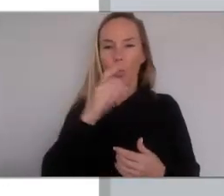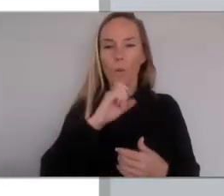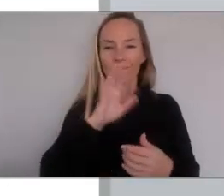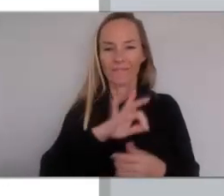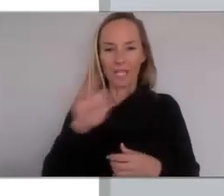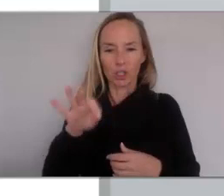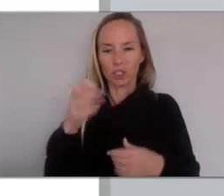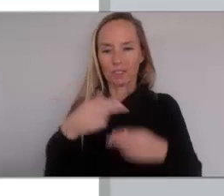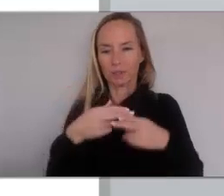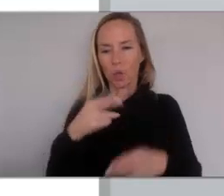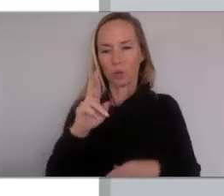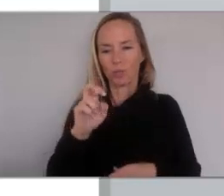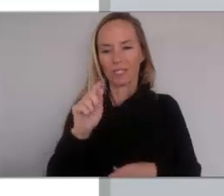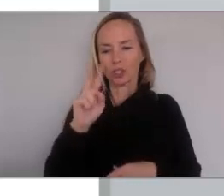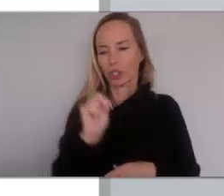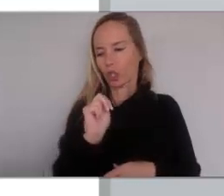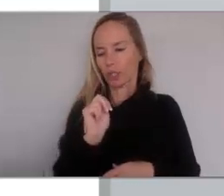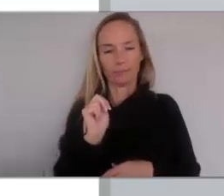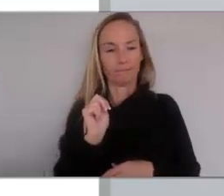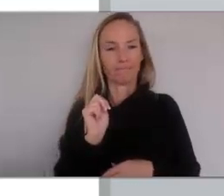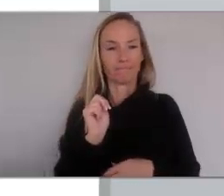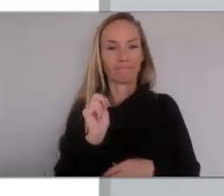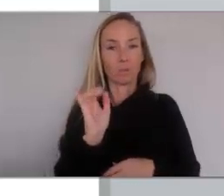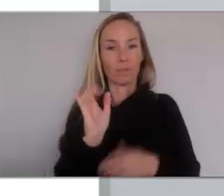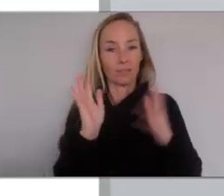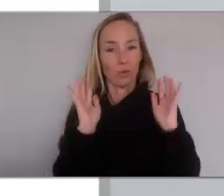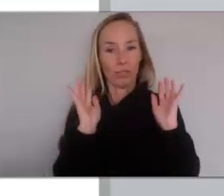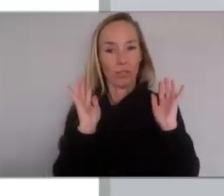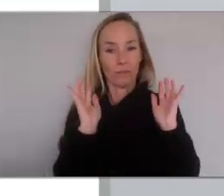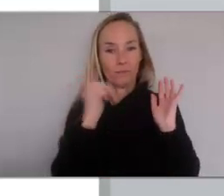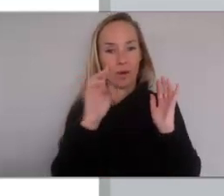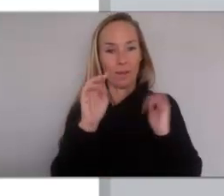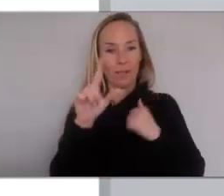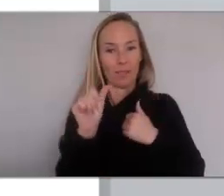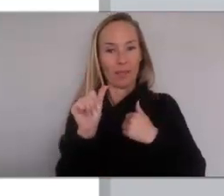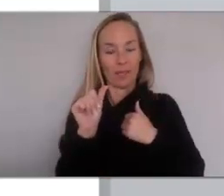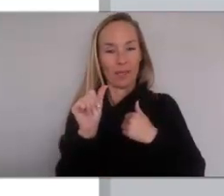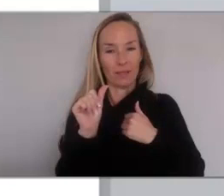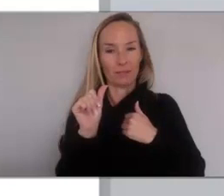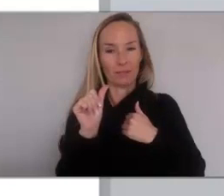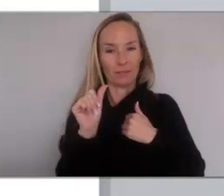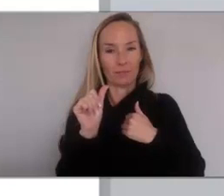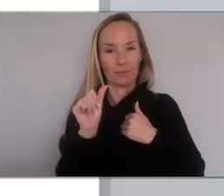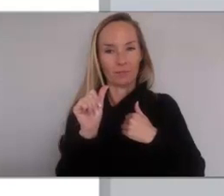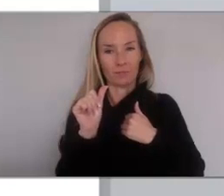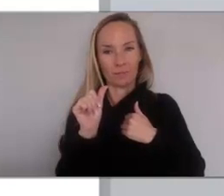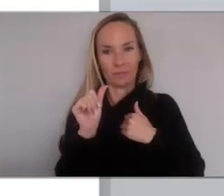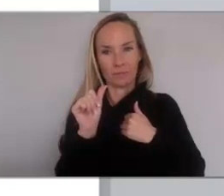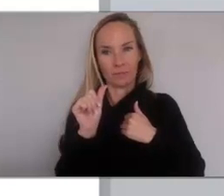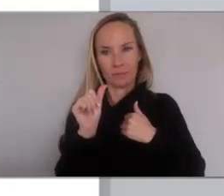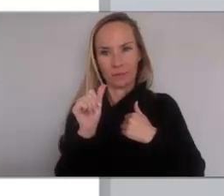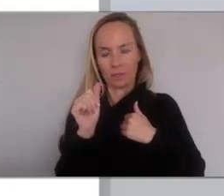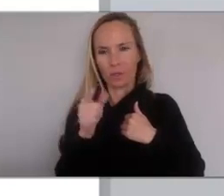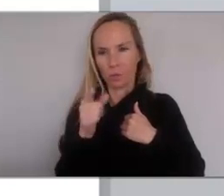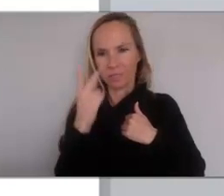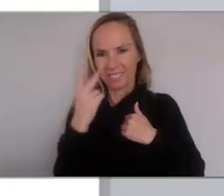was return. Okay, so that's it for MLA. Oh, look, I noticed that there isn't